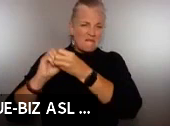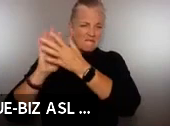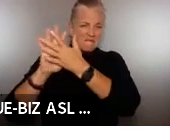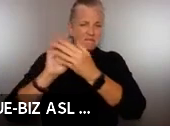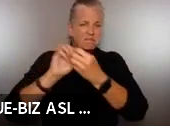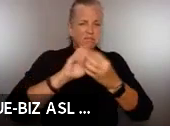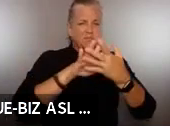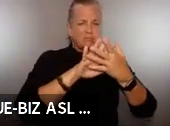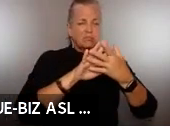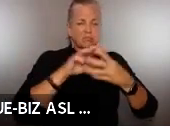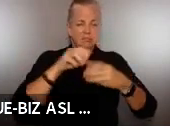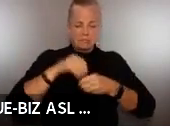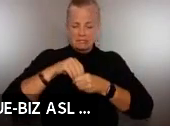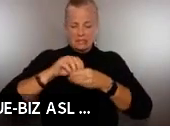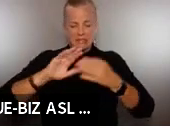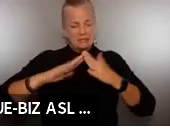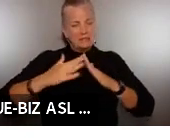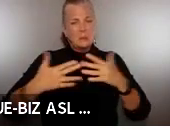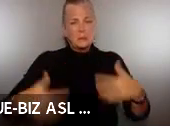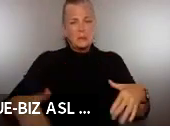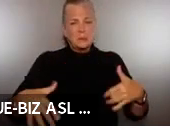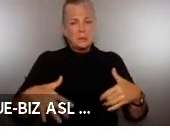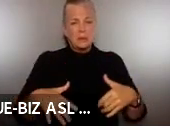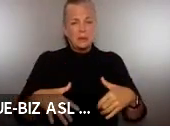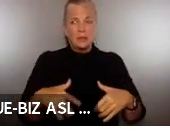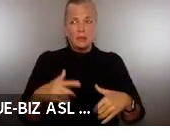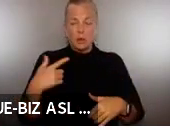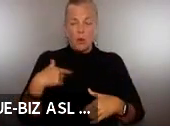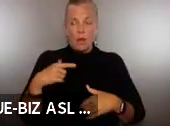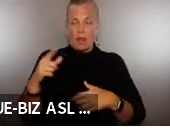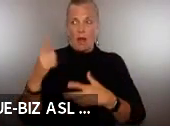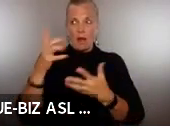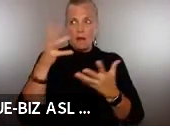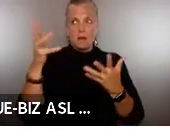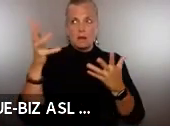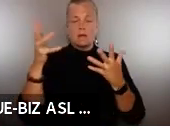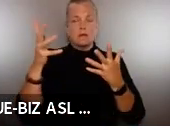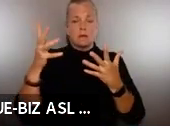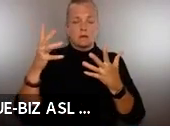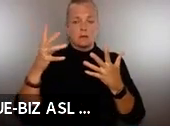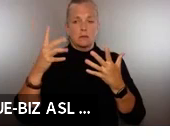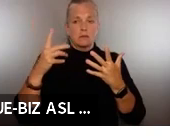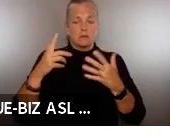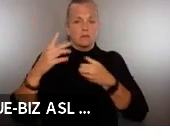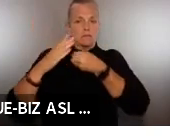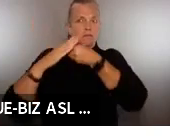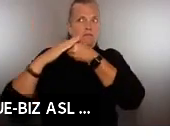And, you know, it's a tough thing to say no to. And if we had,